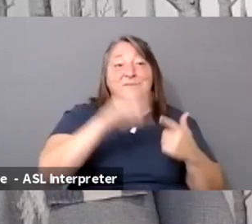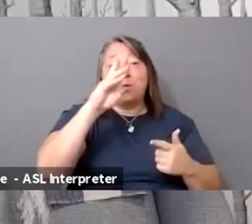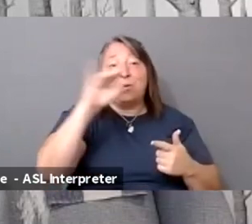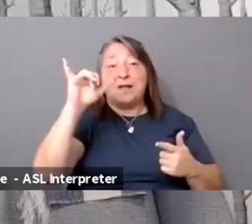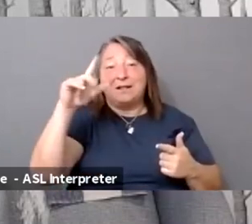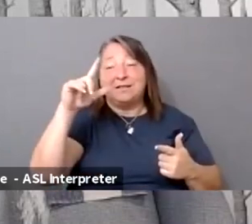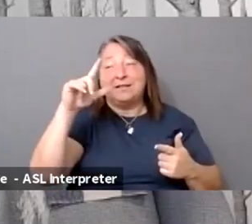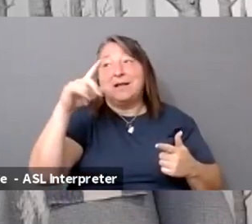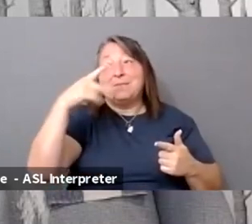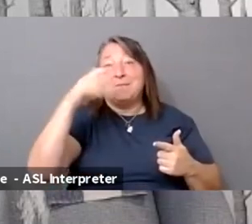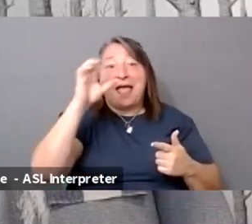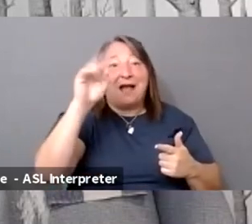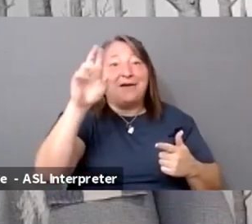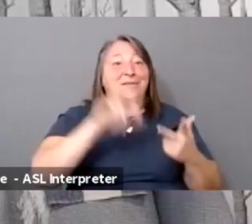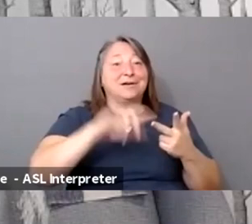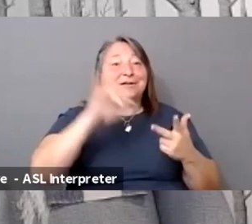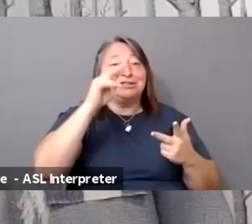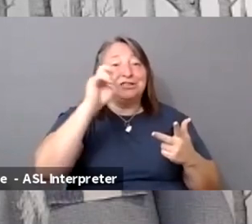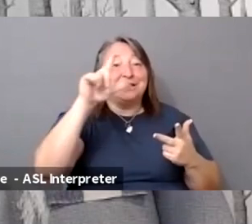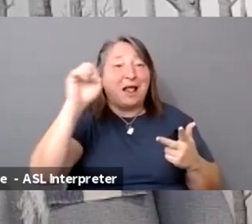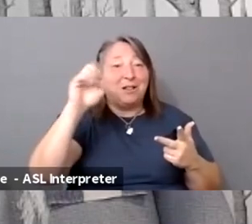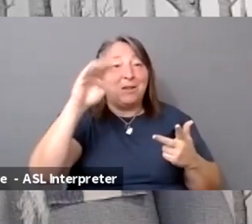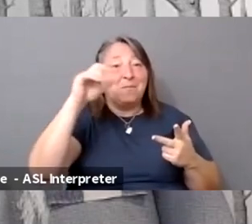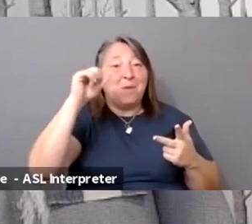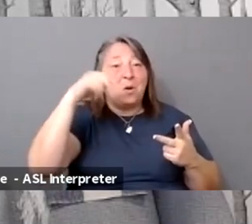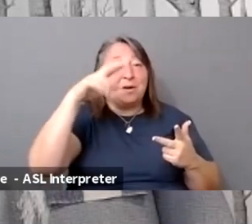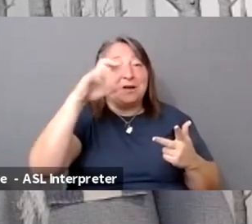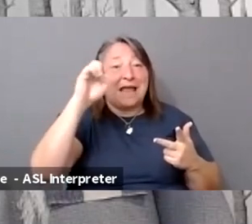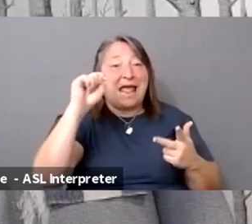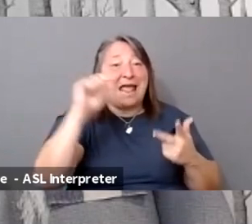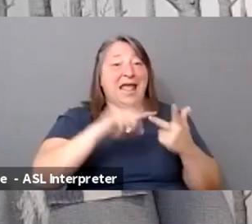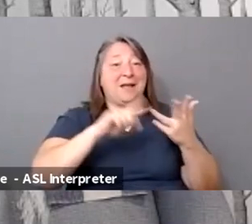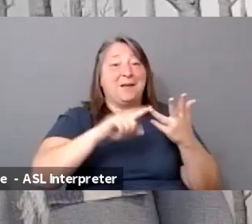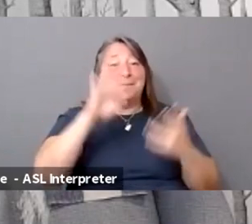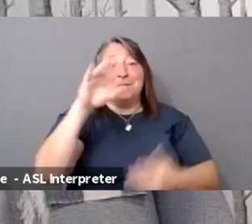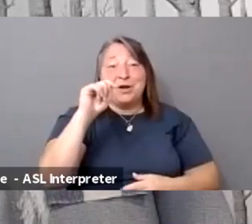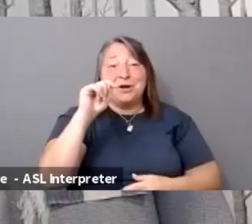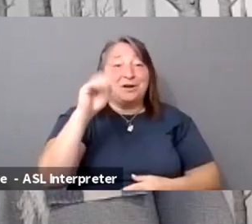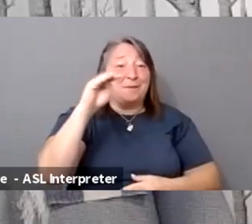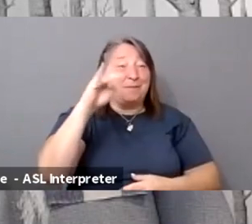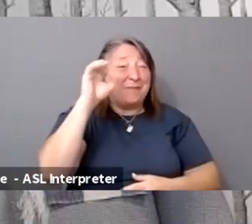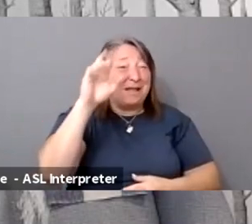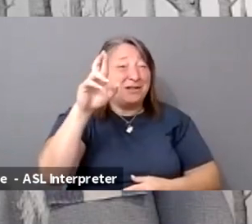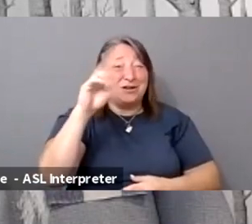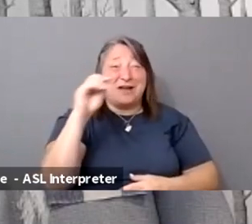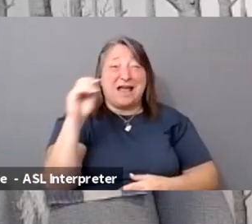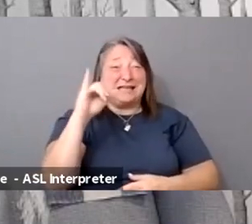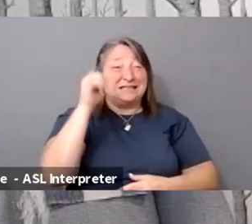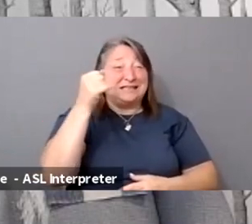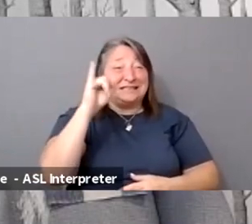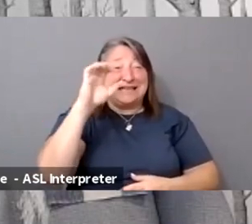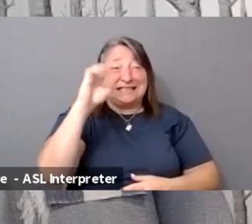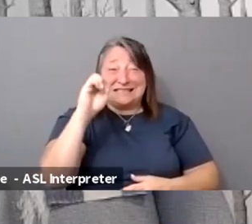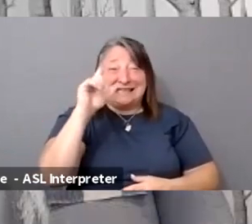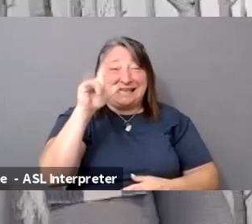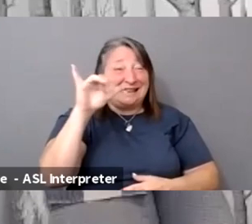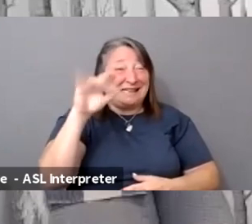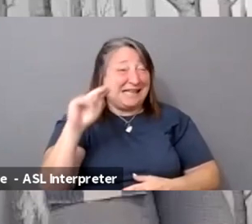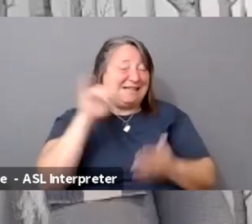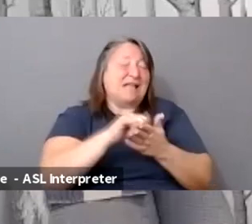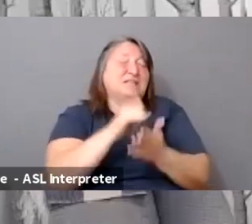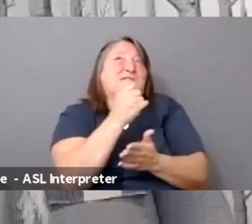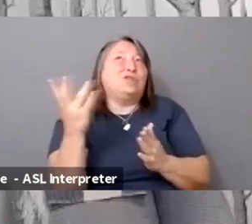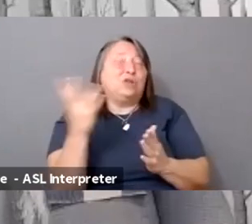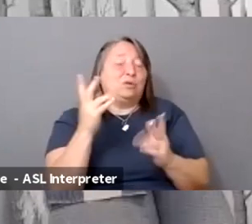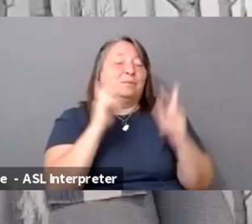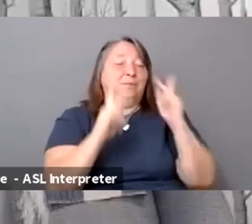Monáe to Elizabeth Banks to Laura Miller and Justin Lin, just to name a few. We have countless more.